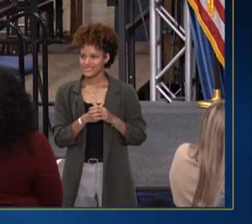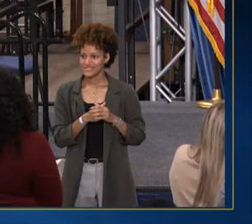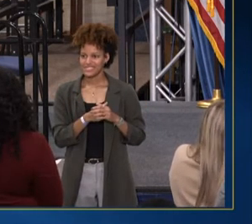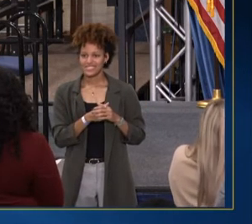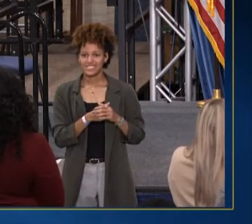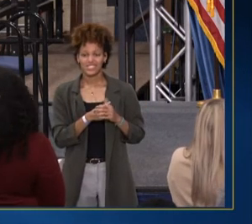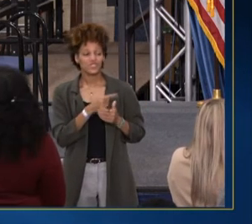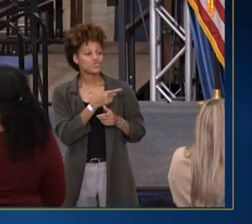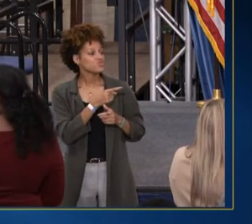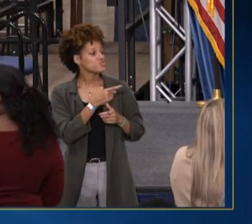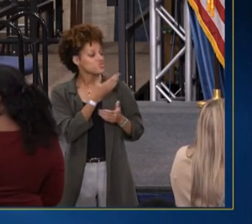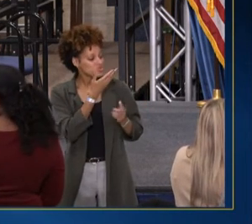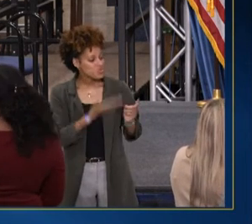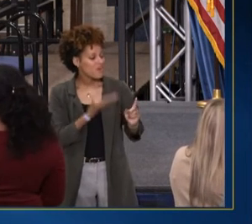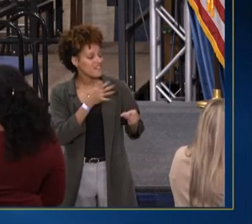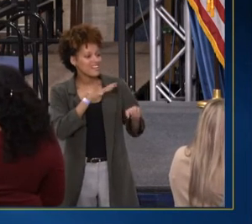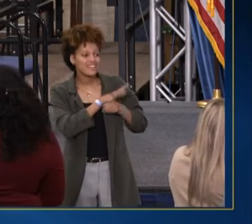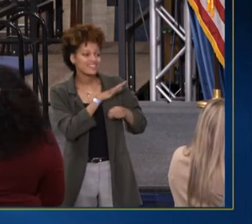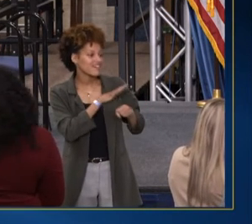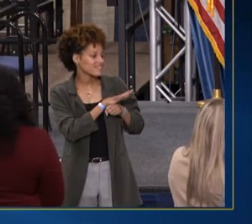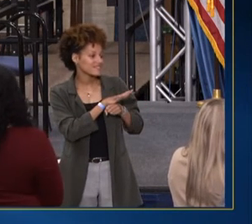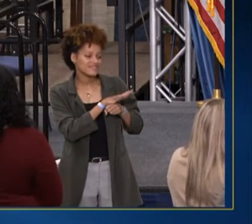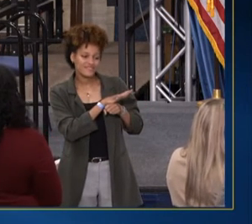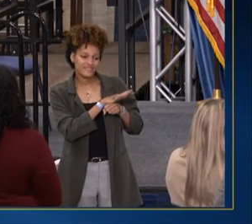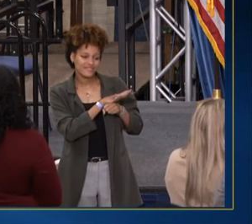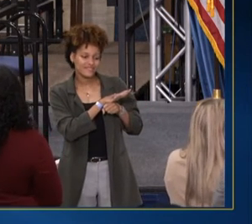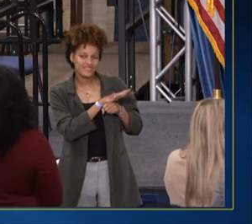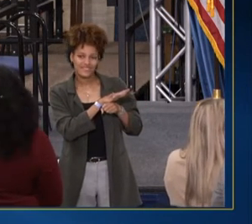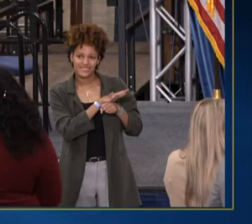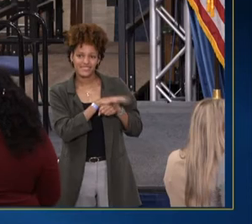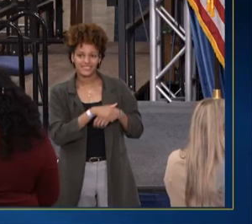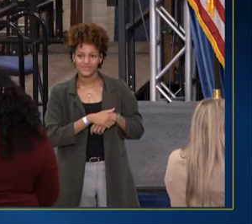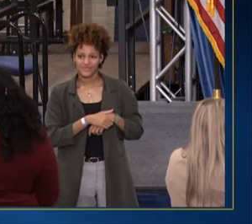You are enough. I want everybody to say it.